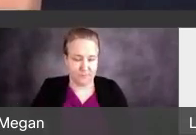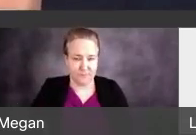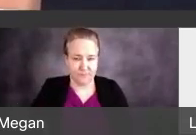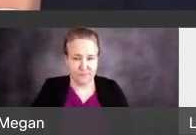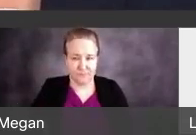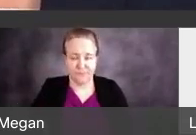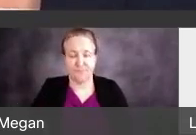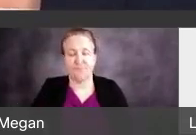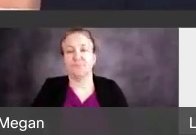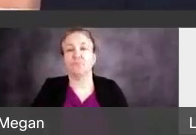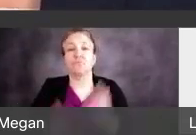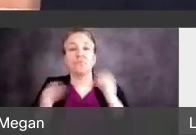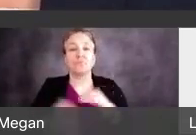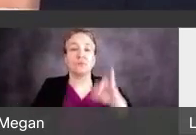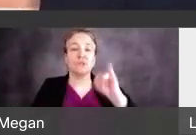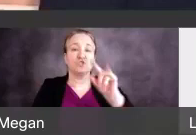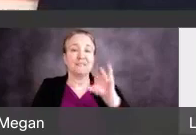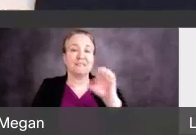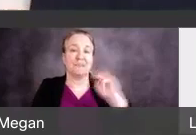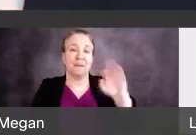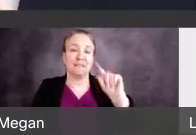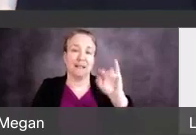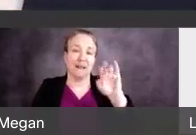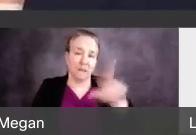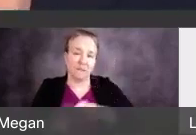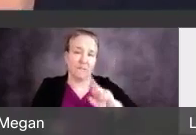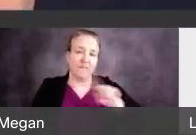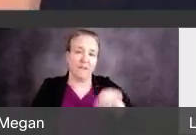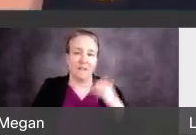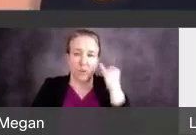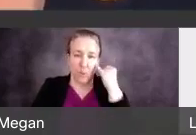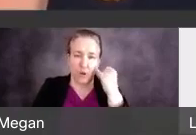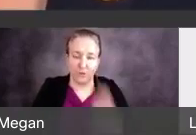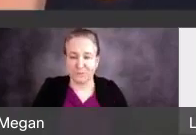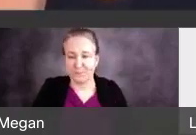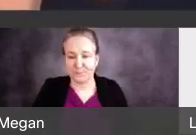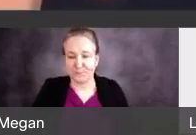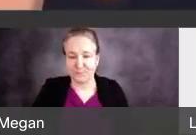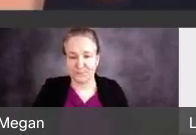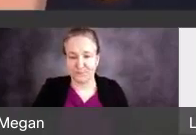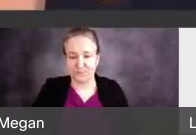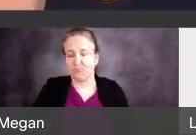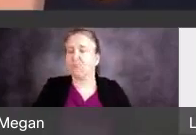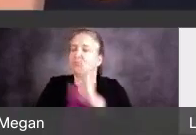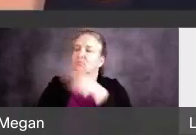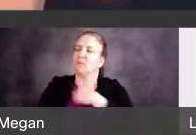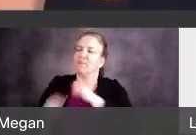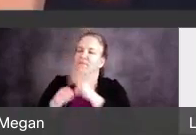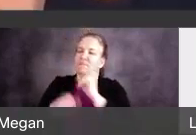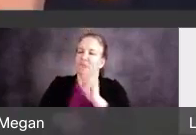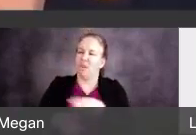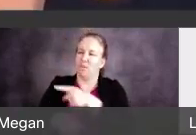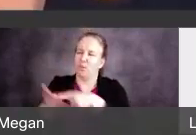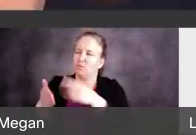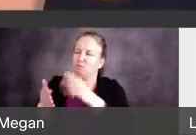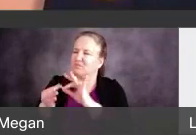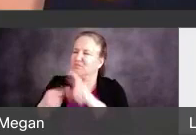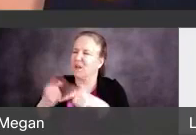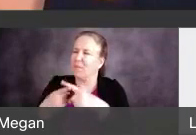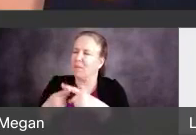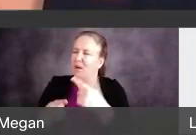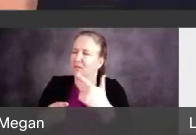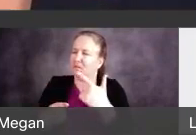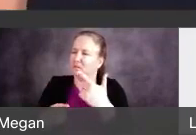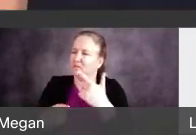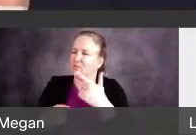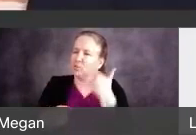Next, we'll go back to Justine McDaniel from the Philadelphia Inquirer. Let me follow up really quickly on what you said about this call that you